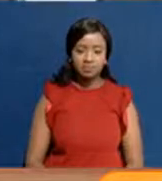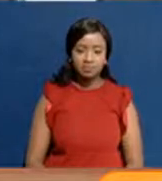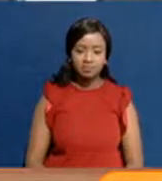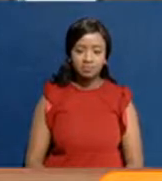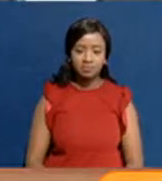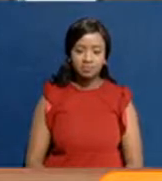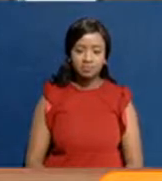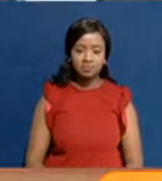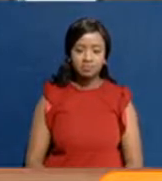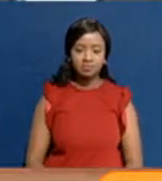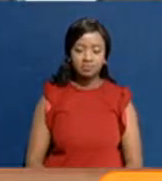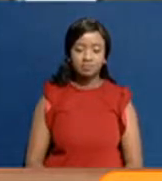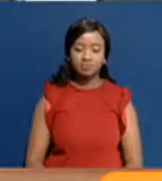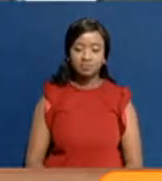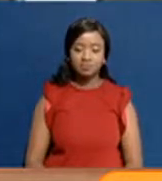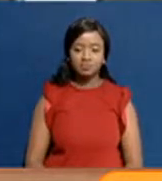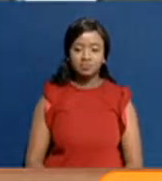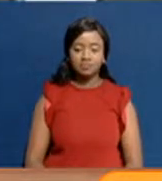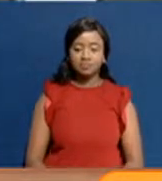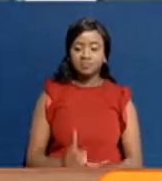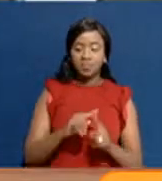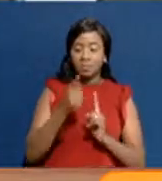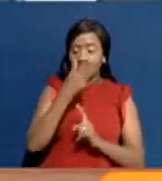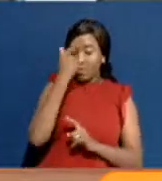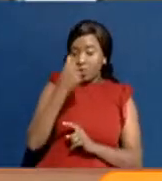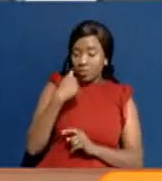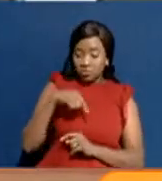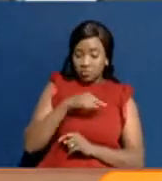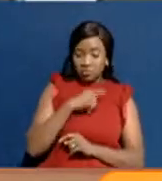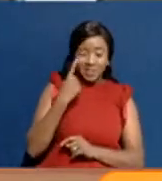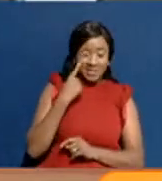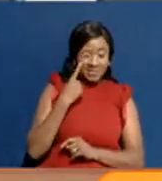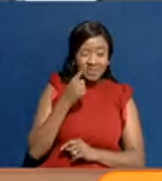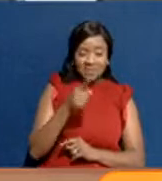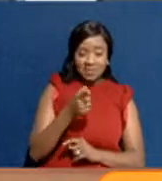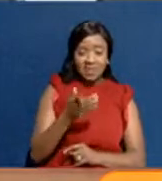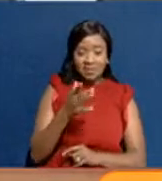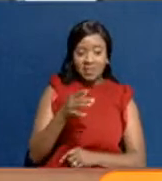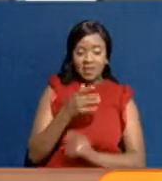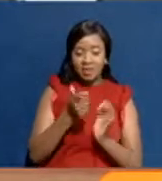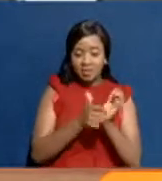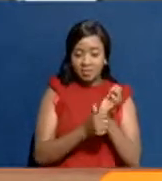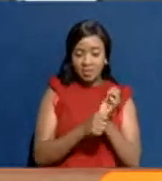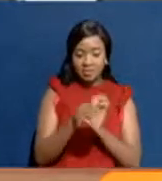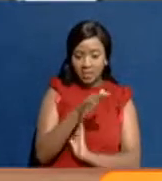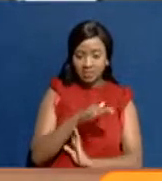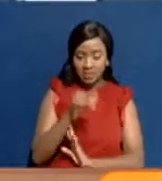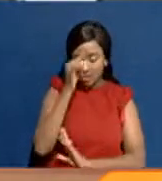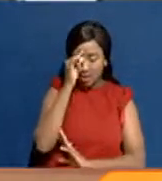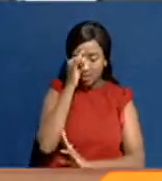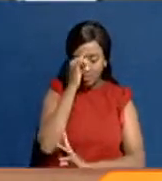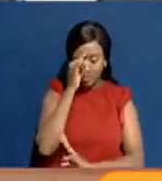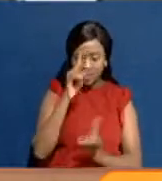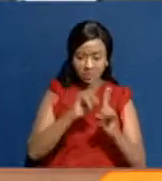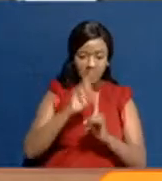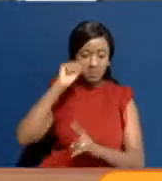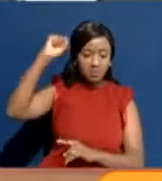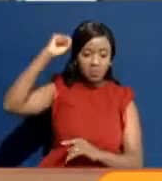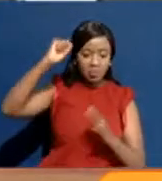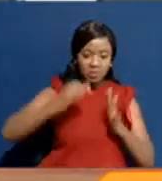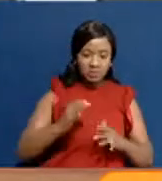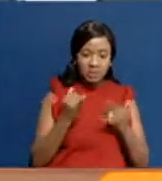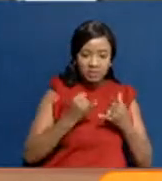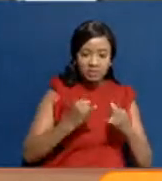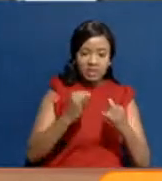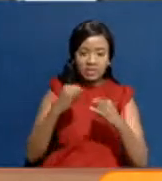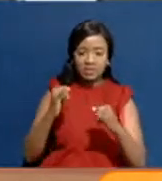is the process. Because you can see even in the maize space, government and politicians especially like to try and